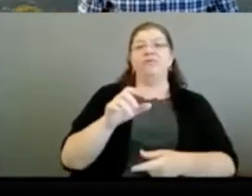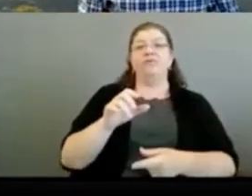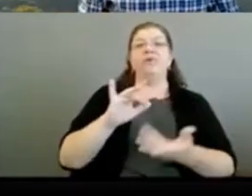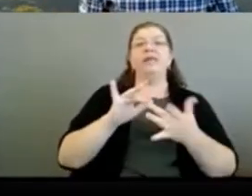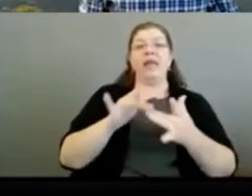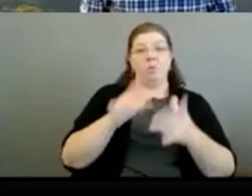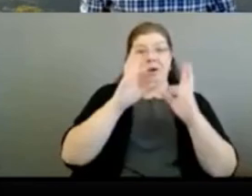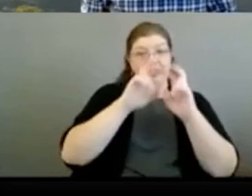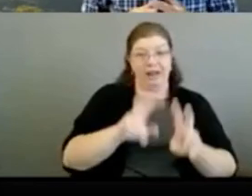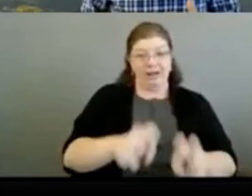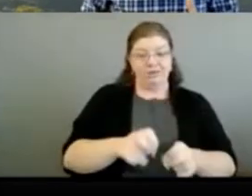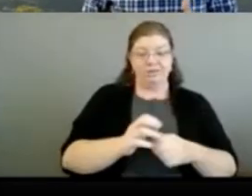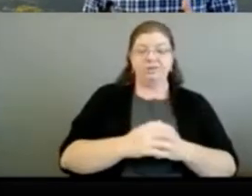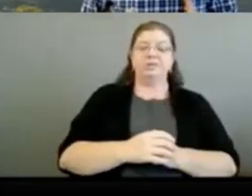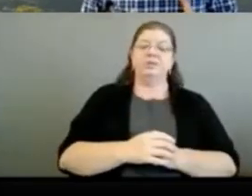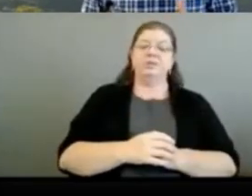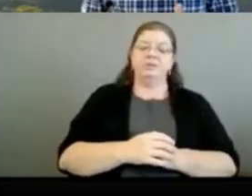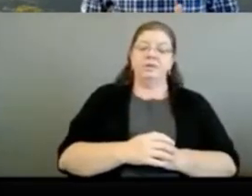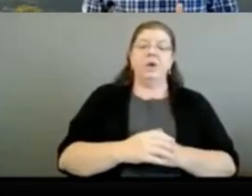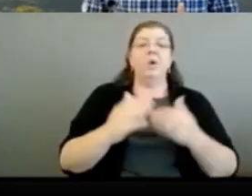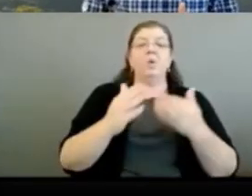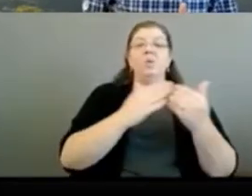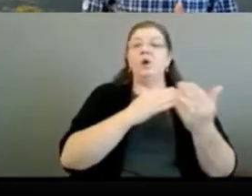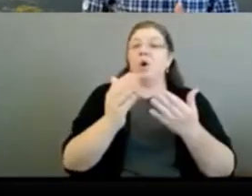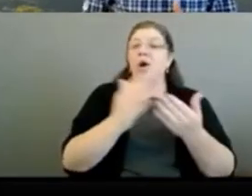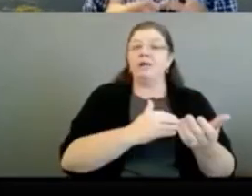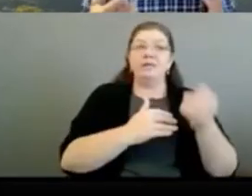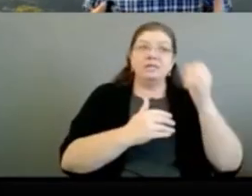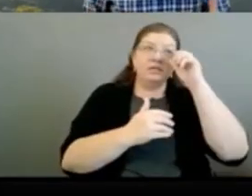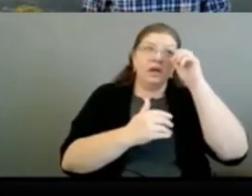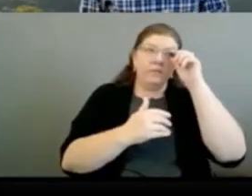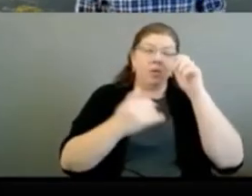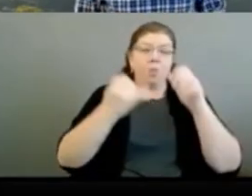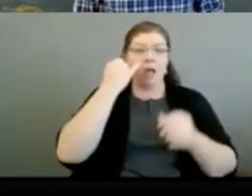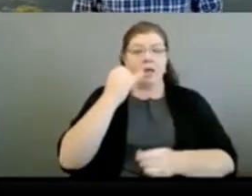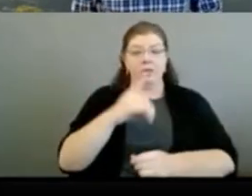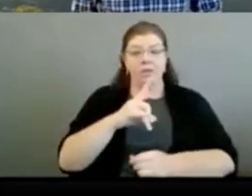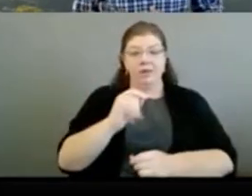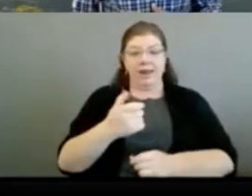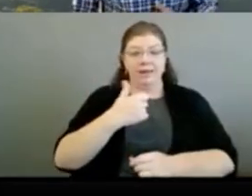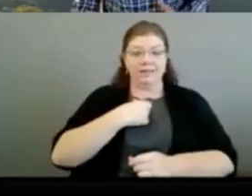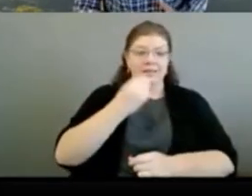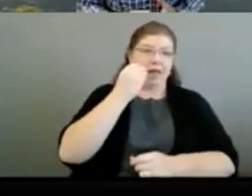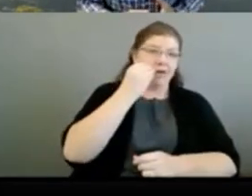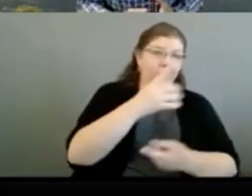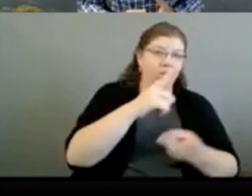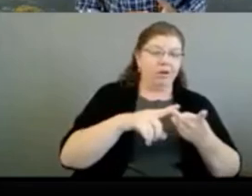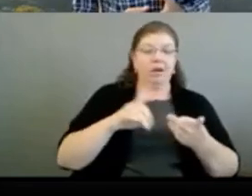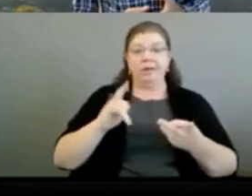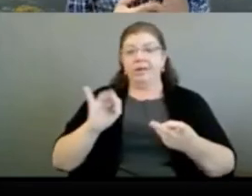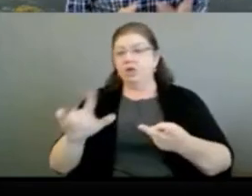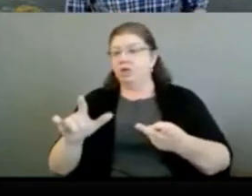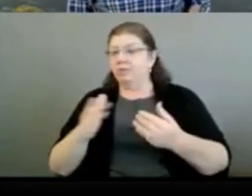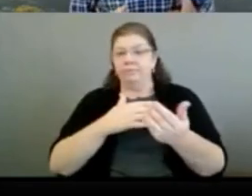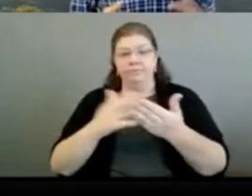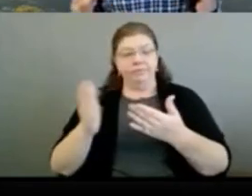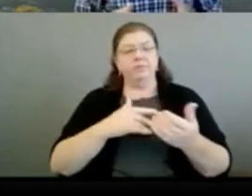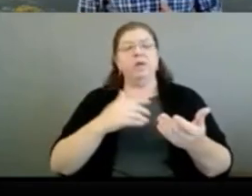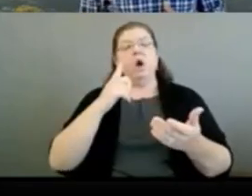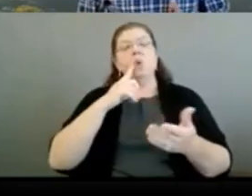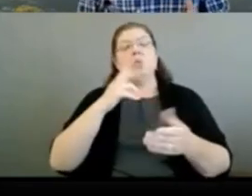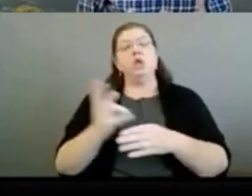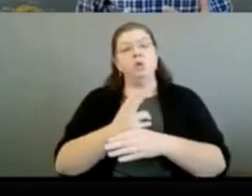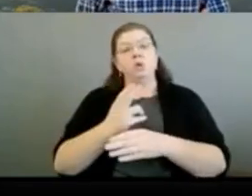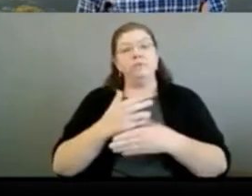analysis. Regardless of whether the data is self-reported or digital, regardless of how we prepare it, a really useful way to